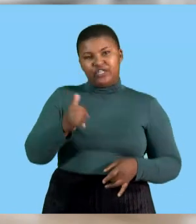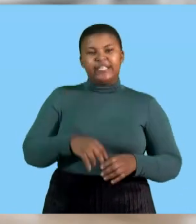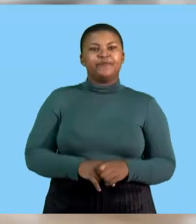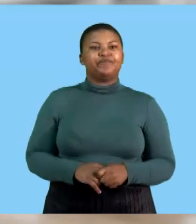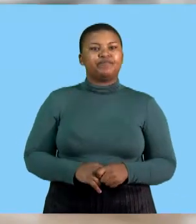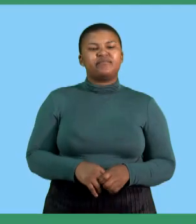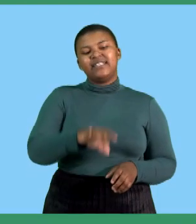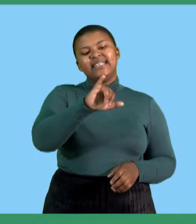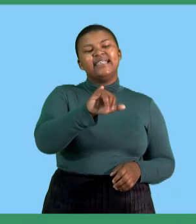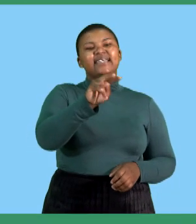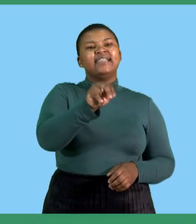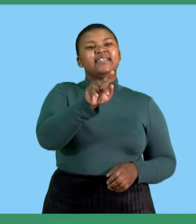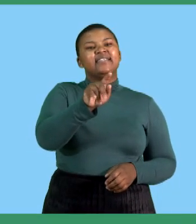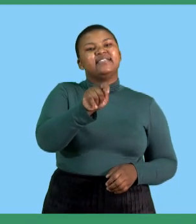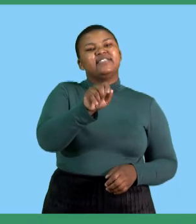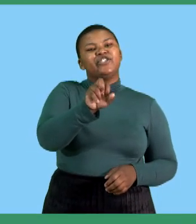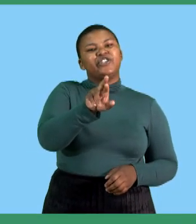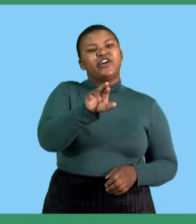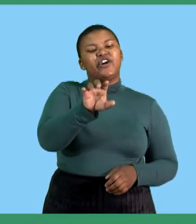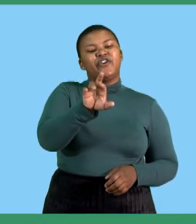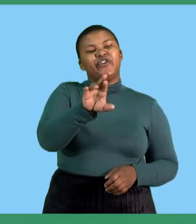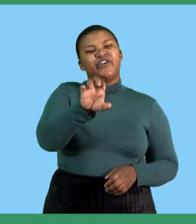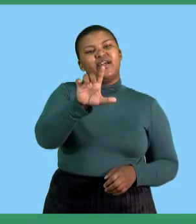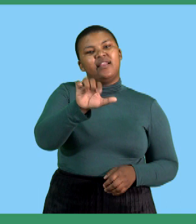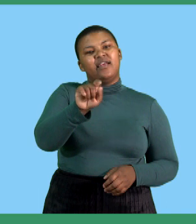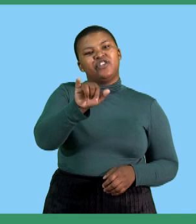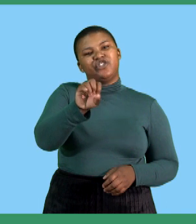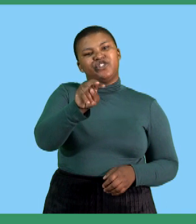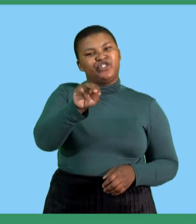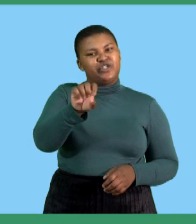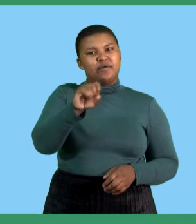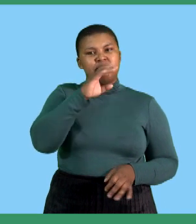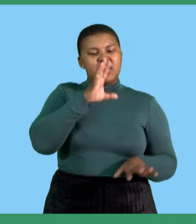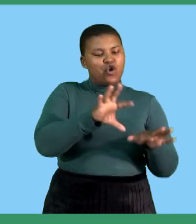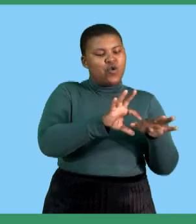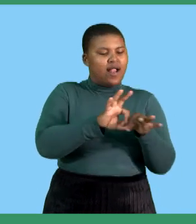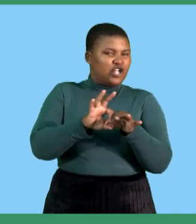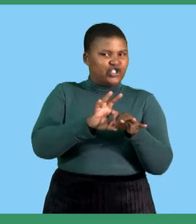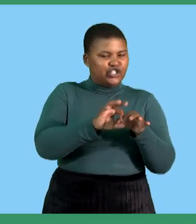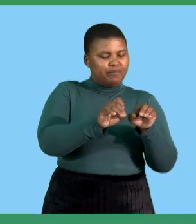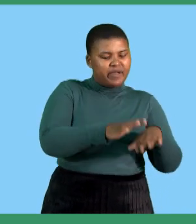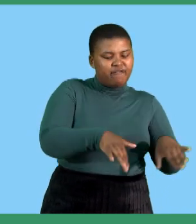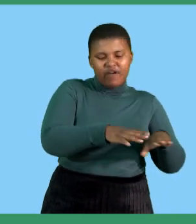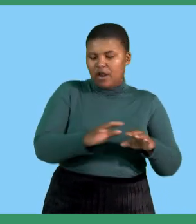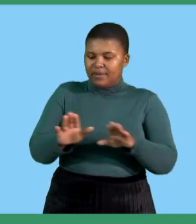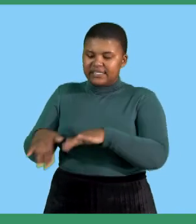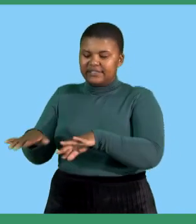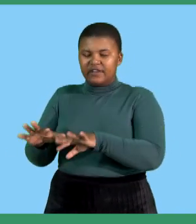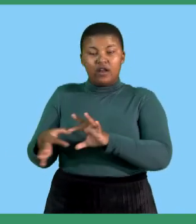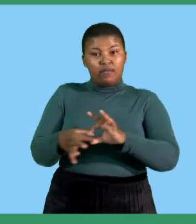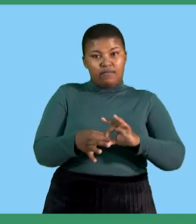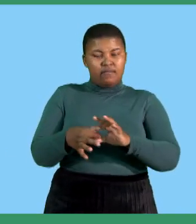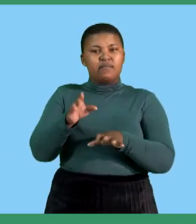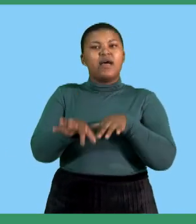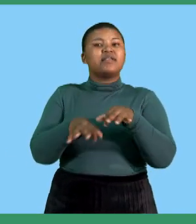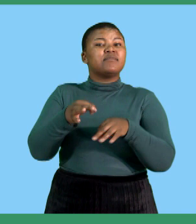interrelationships, meaning a relationship between two of the environments or maybe more of the environments. So